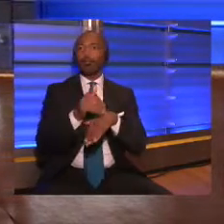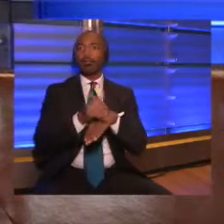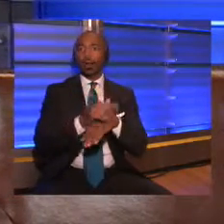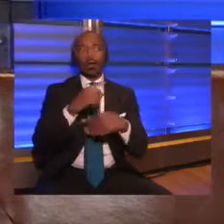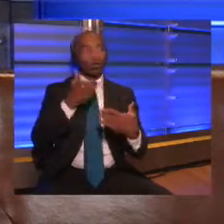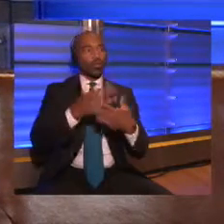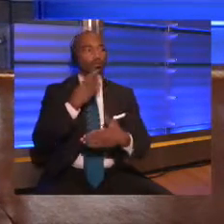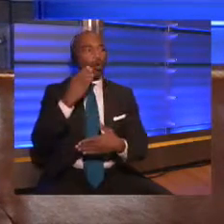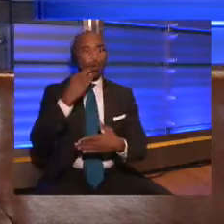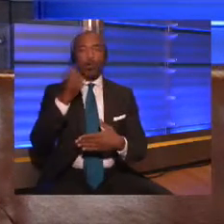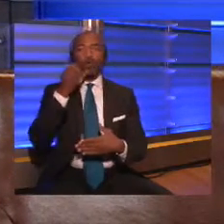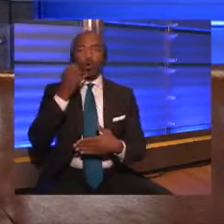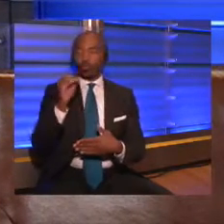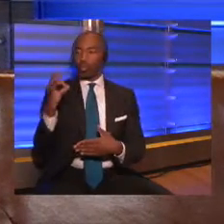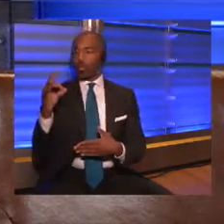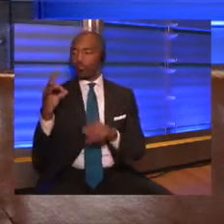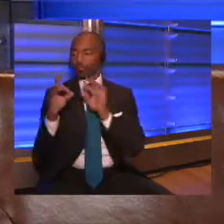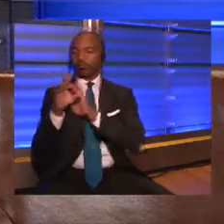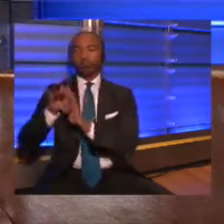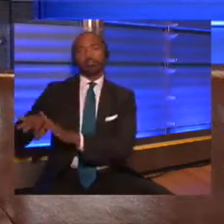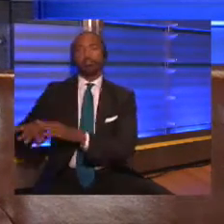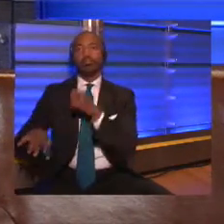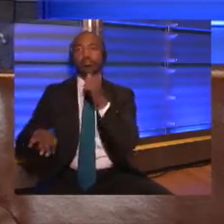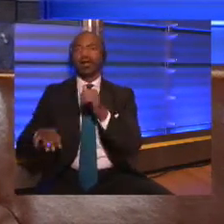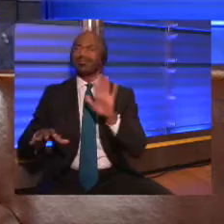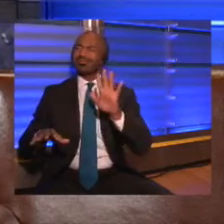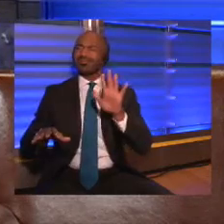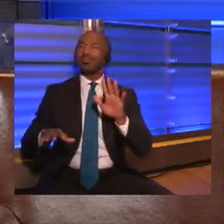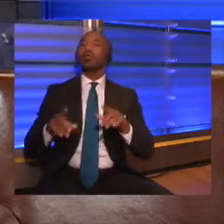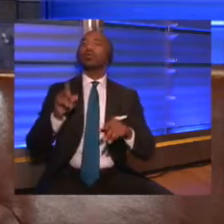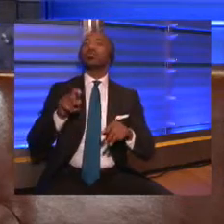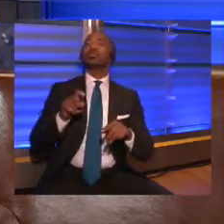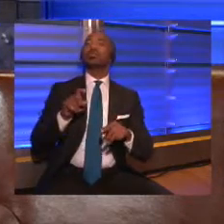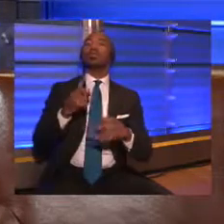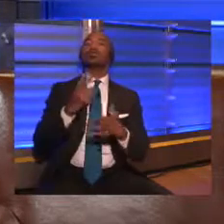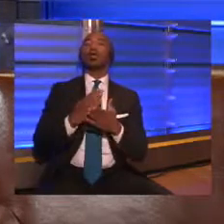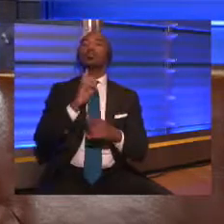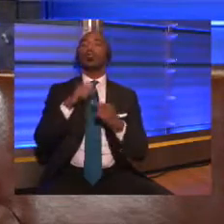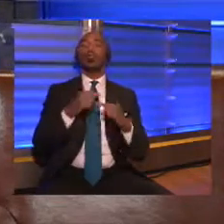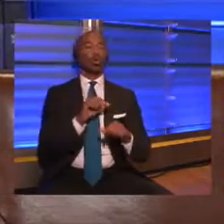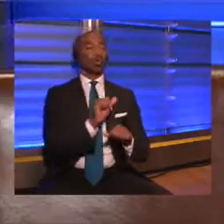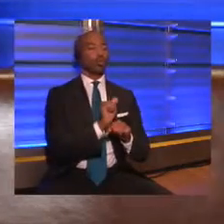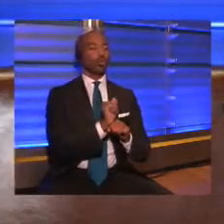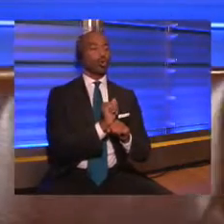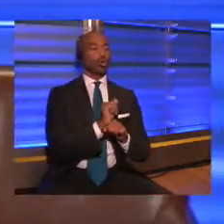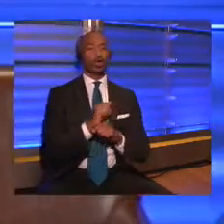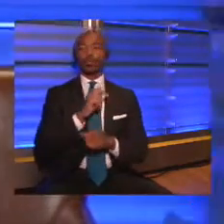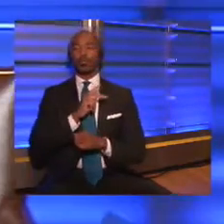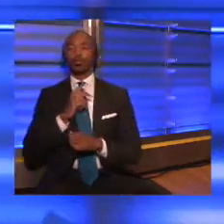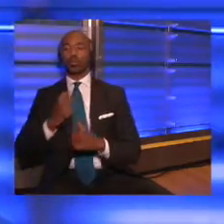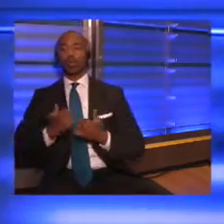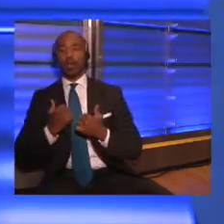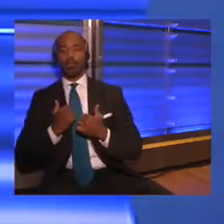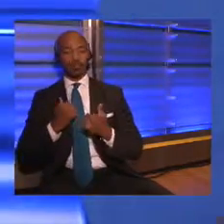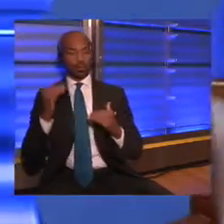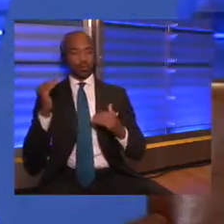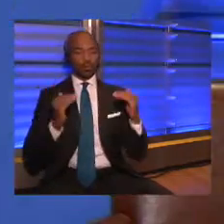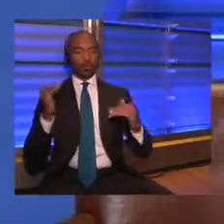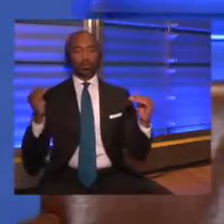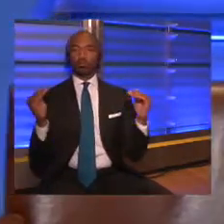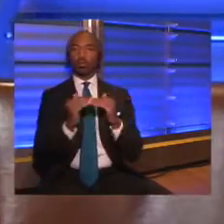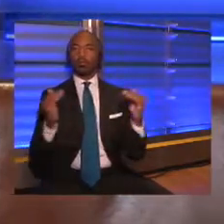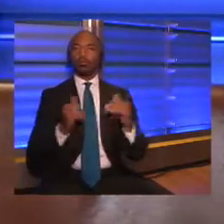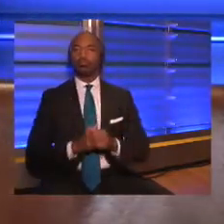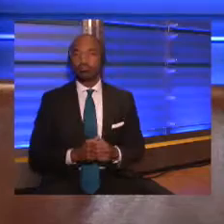do have to stop preaching about this work-life balance thing, right? As if there's some mythical balance sheet in people's homes that's work